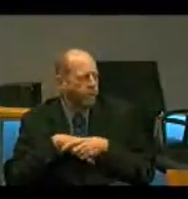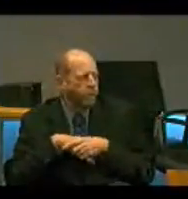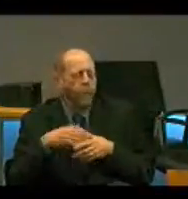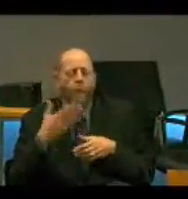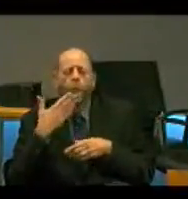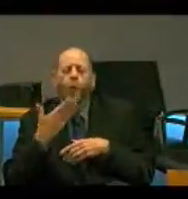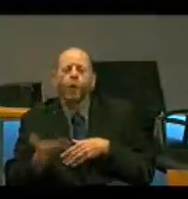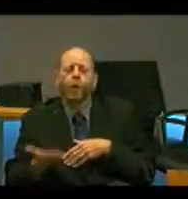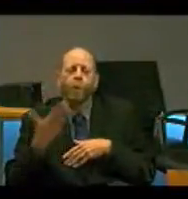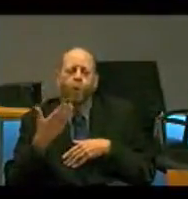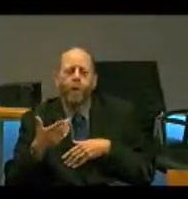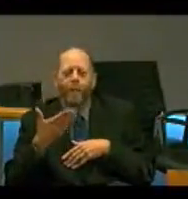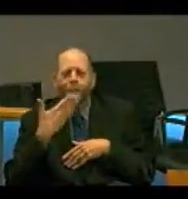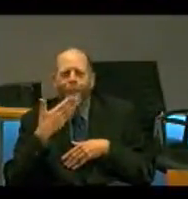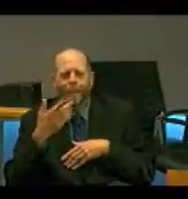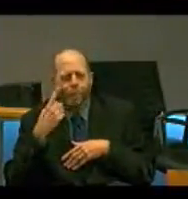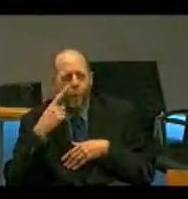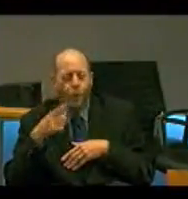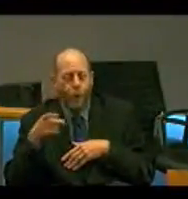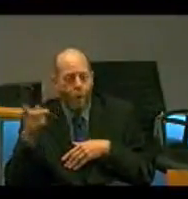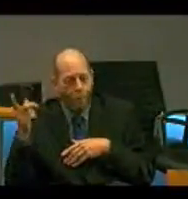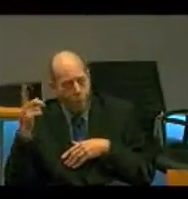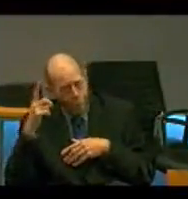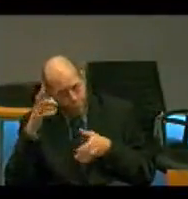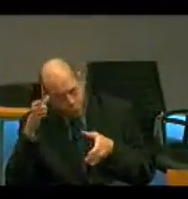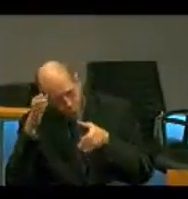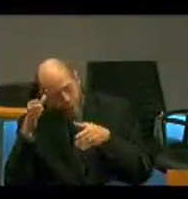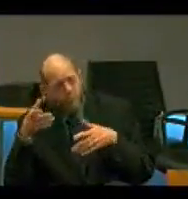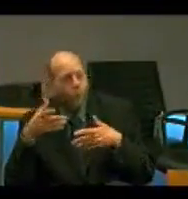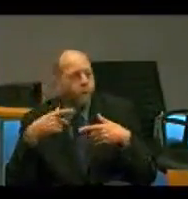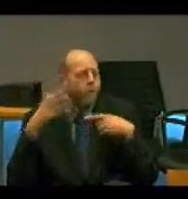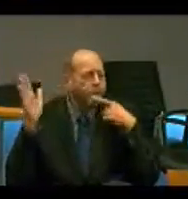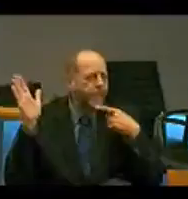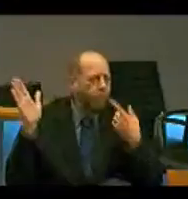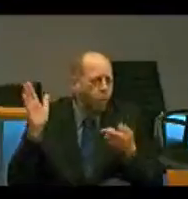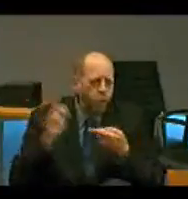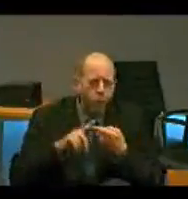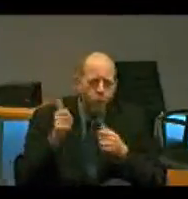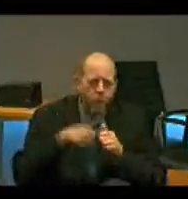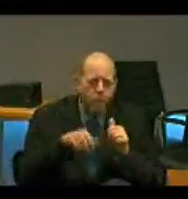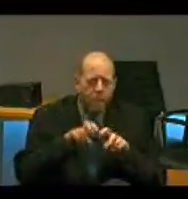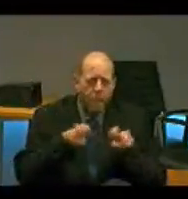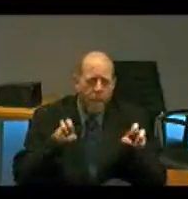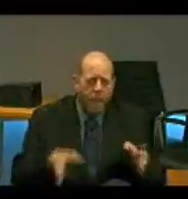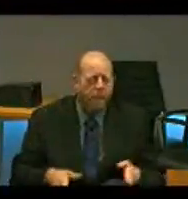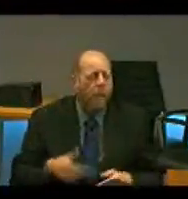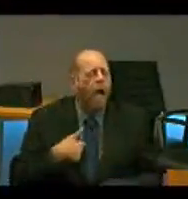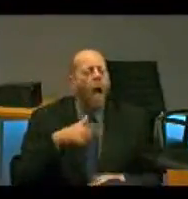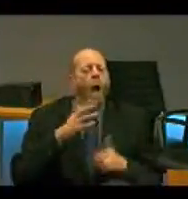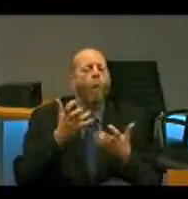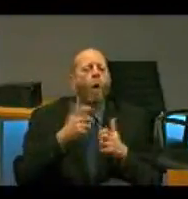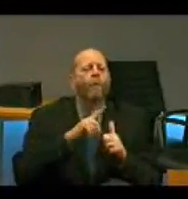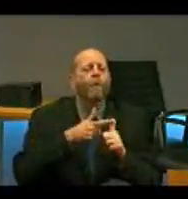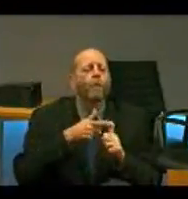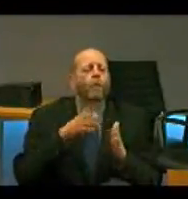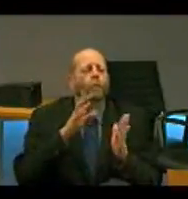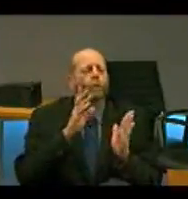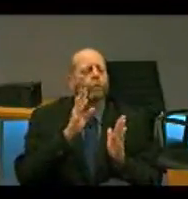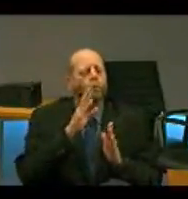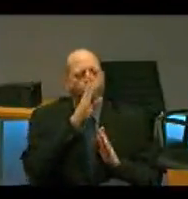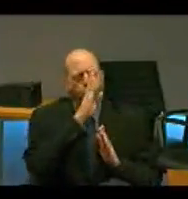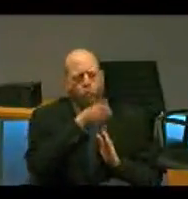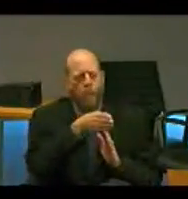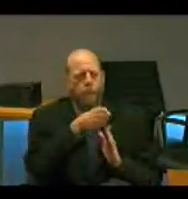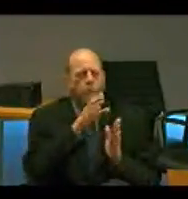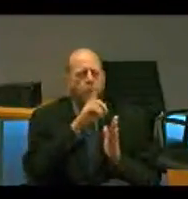Good morning. Thanks for your thoughtful testimony to each of the panelists. I want first to direct a question to